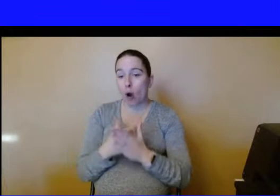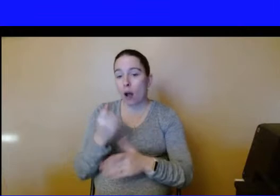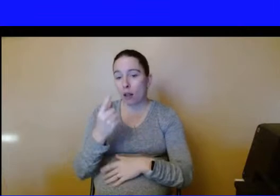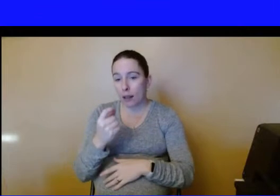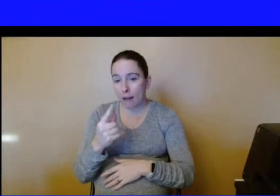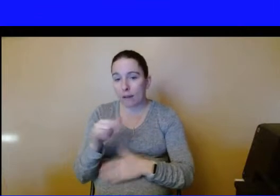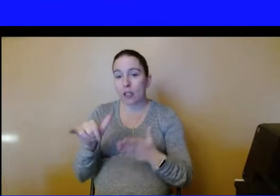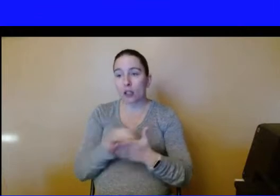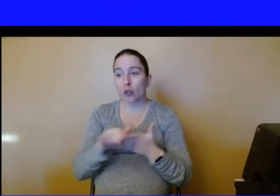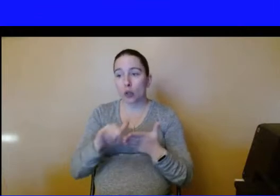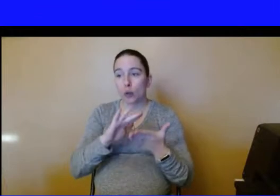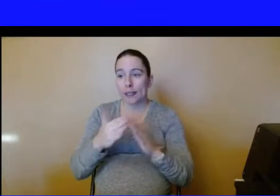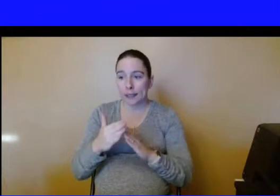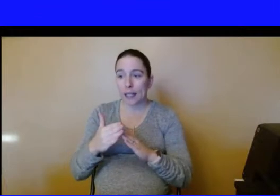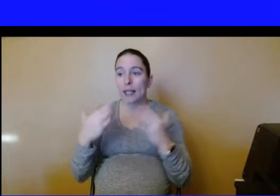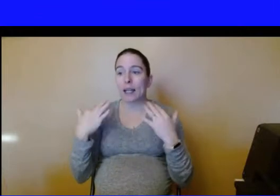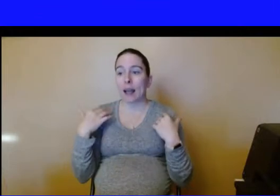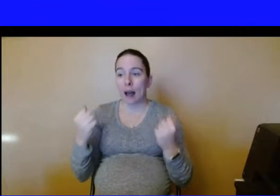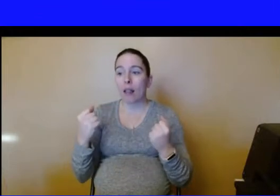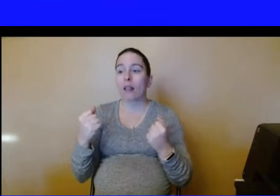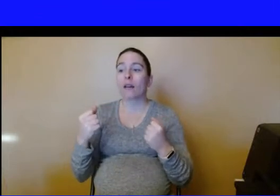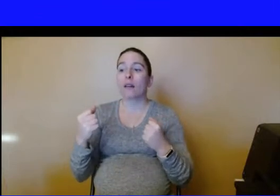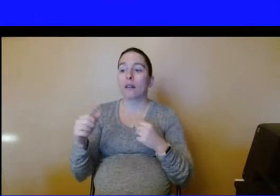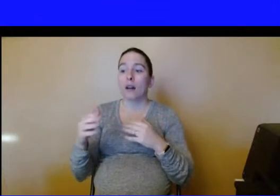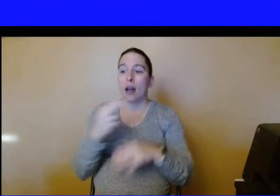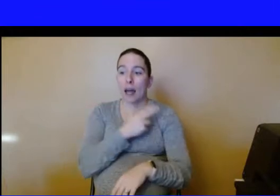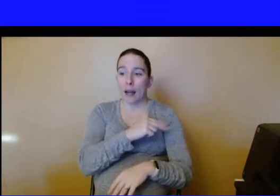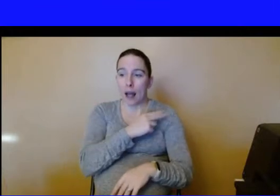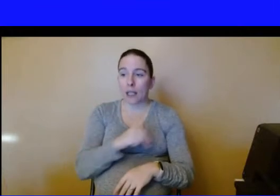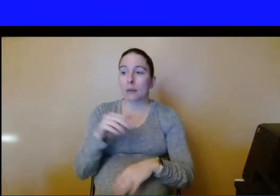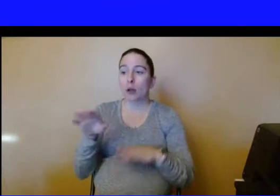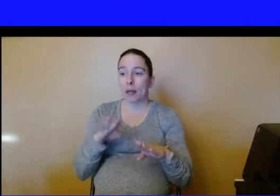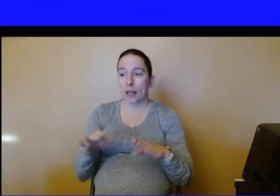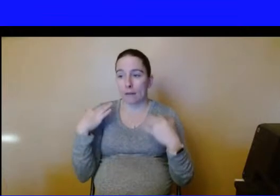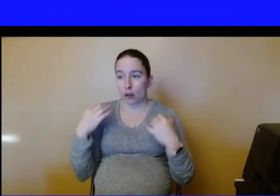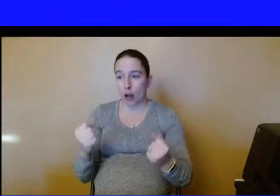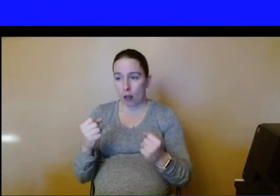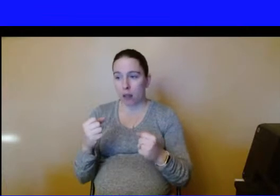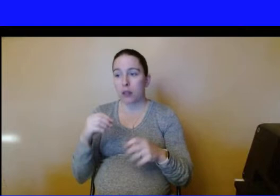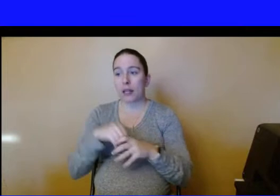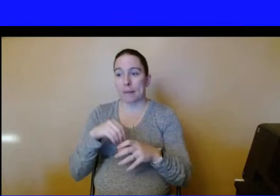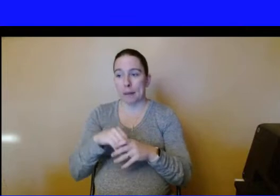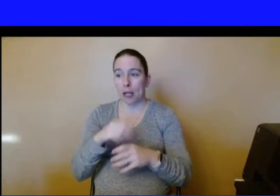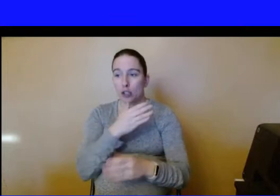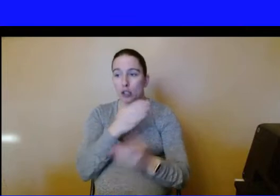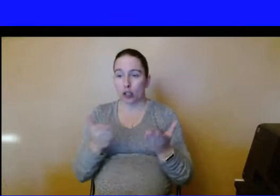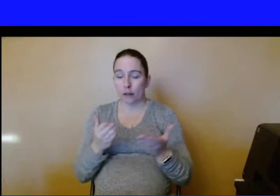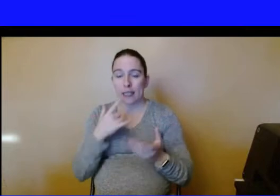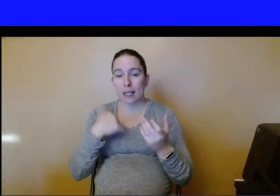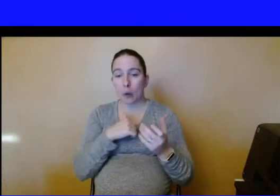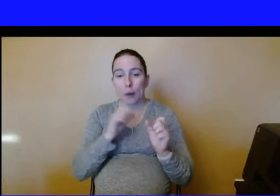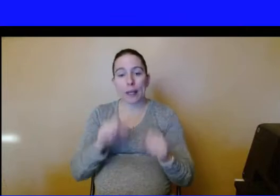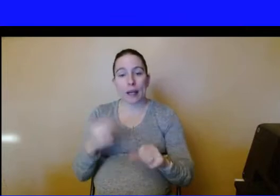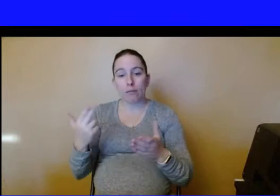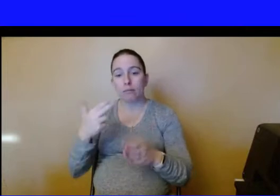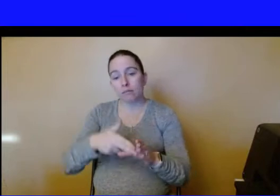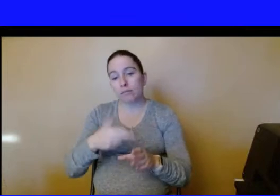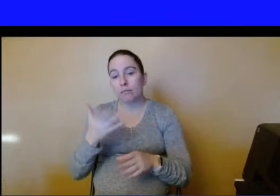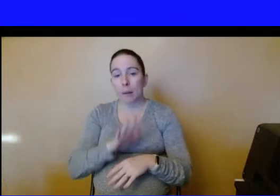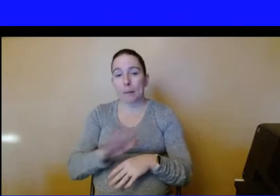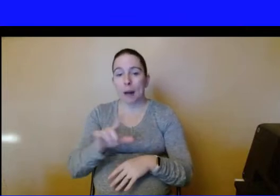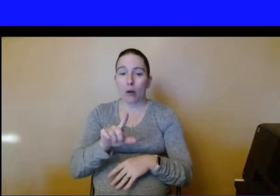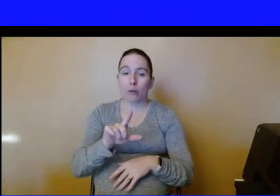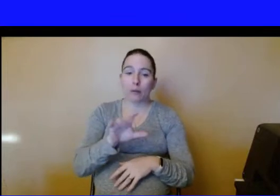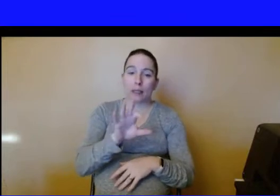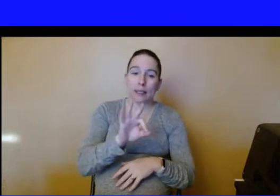reprocure when it is the system's best interest to do so. CBC and Pathway Home teams have provided significant value to health